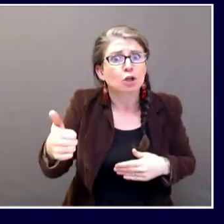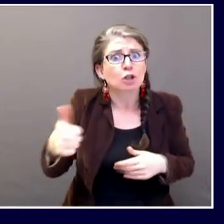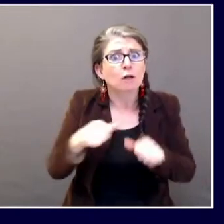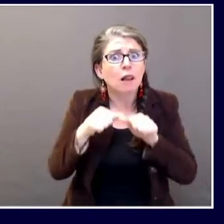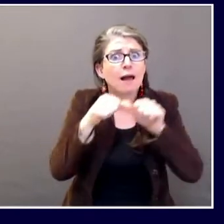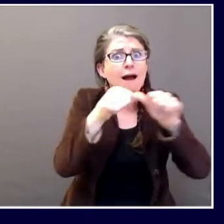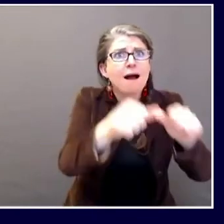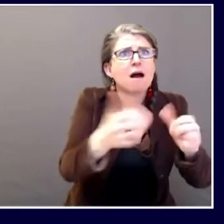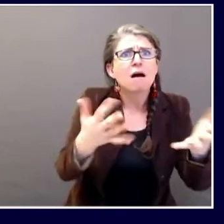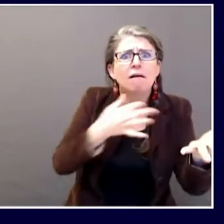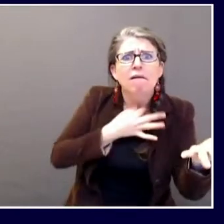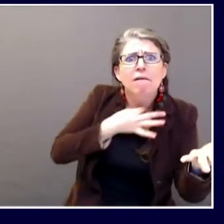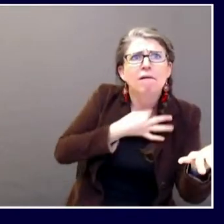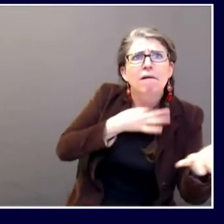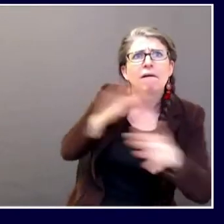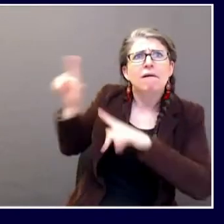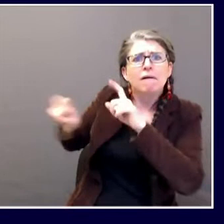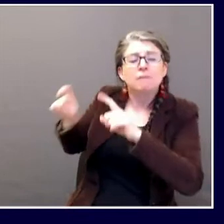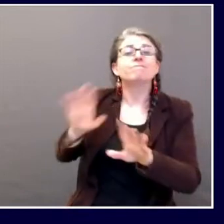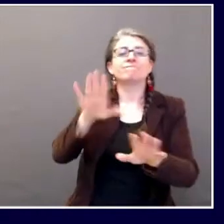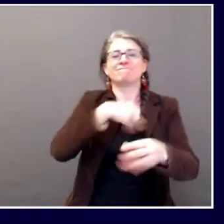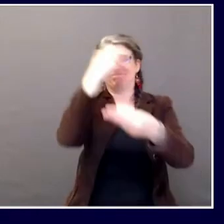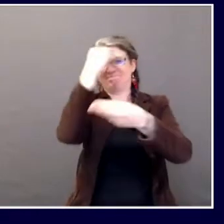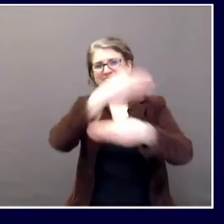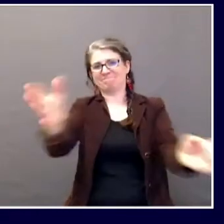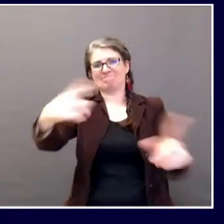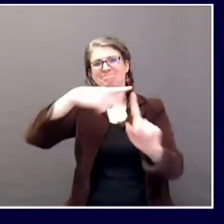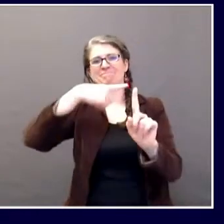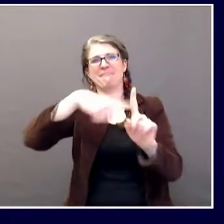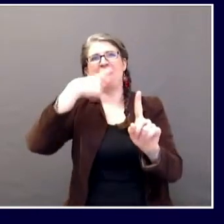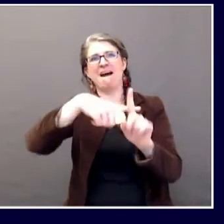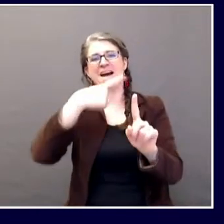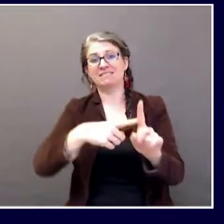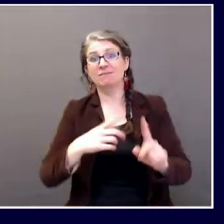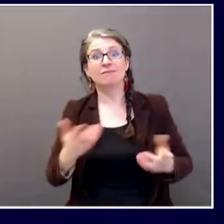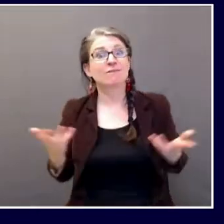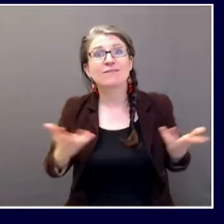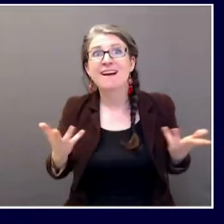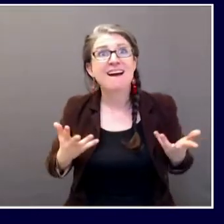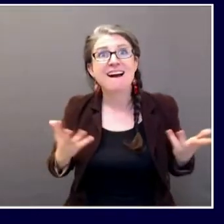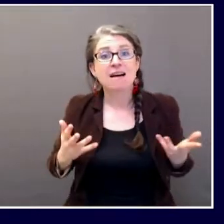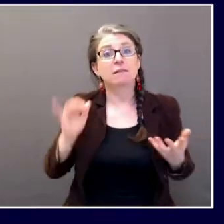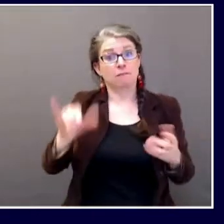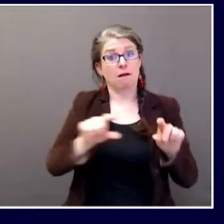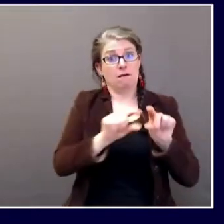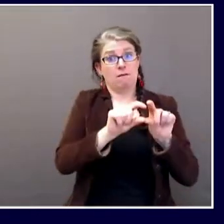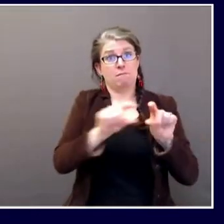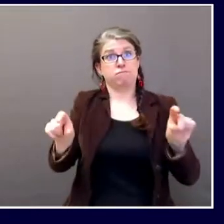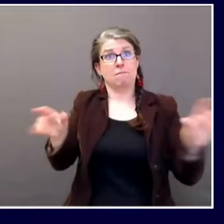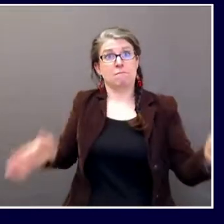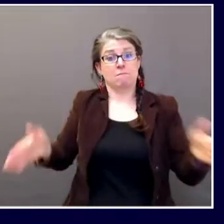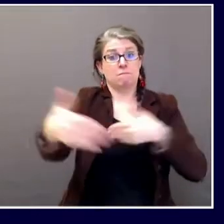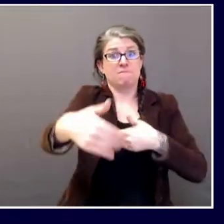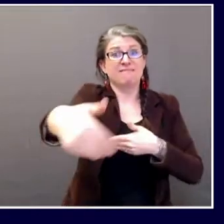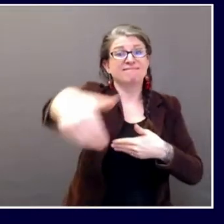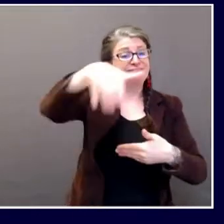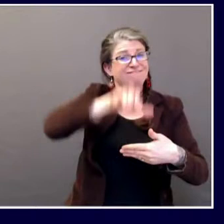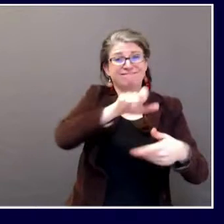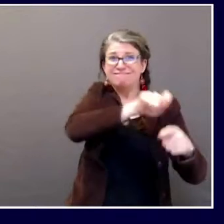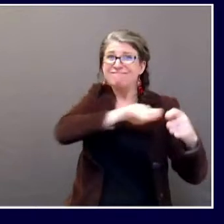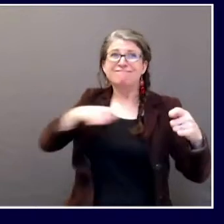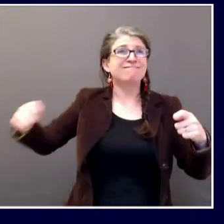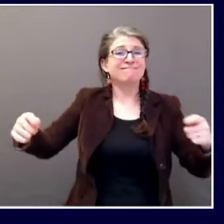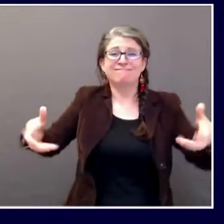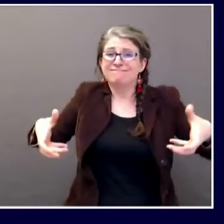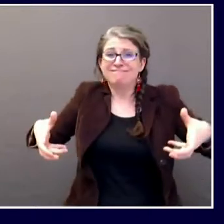72 hours without encountering any temperature concerns. So even if those boxes are not fully delivered today, and